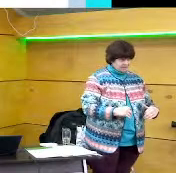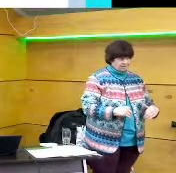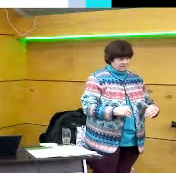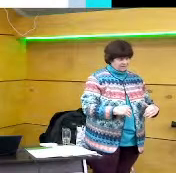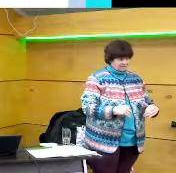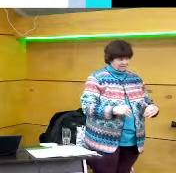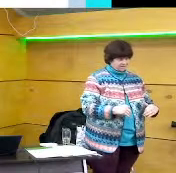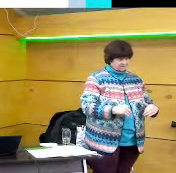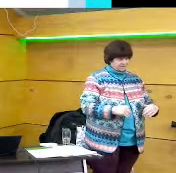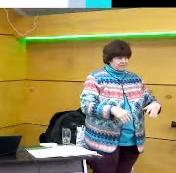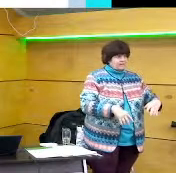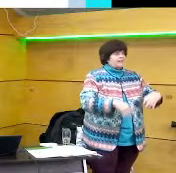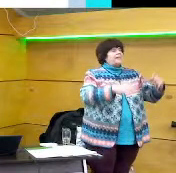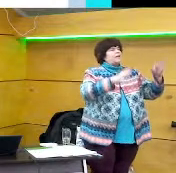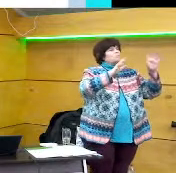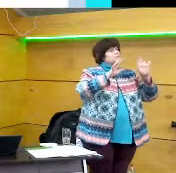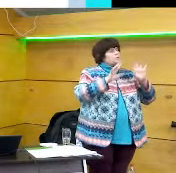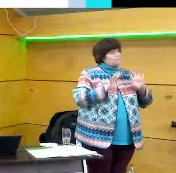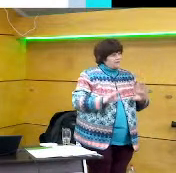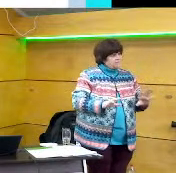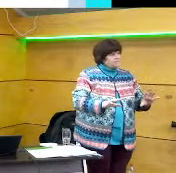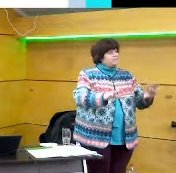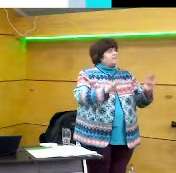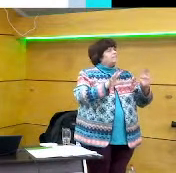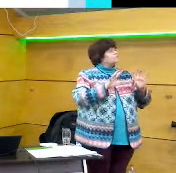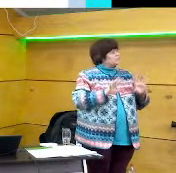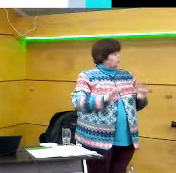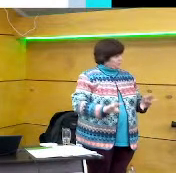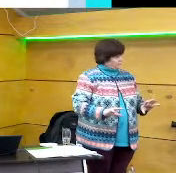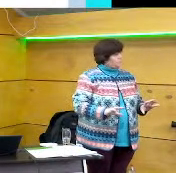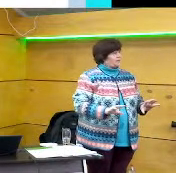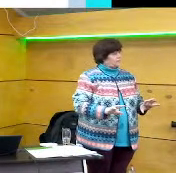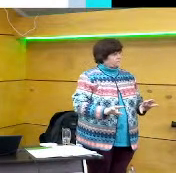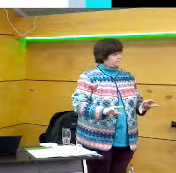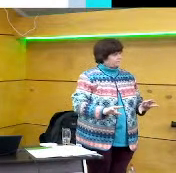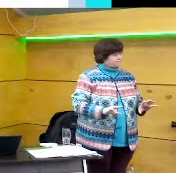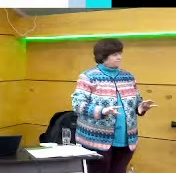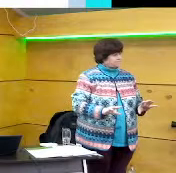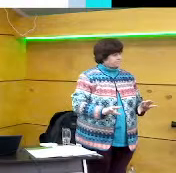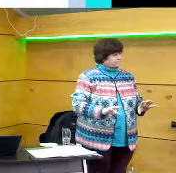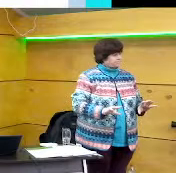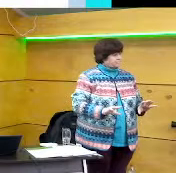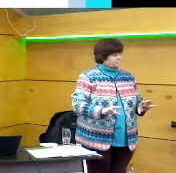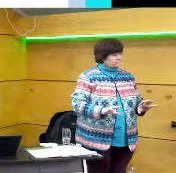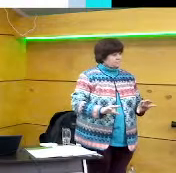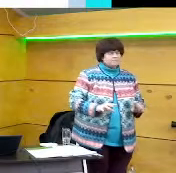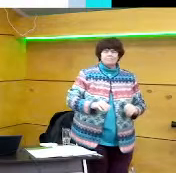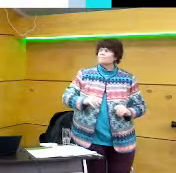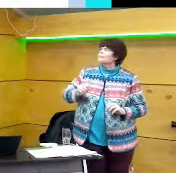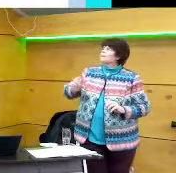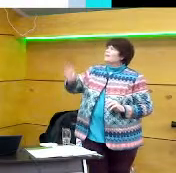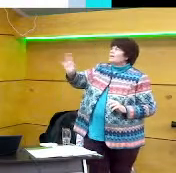look back down again. That helps their pacing and slowing them down.